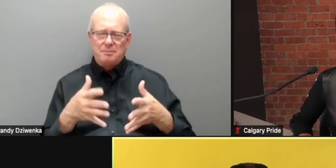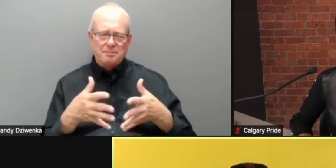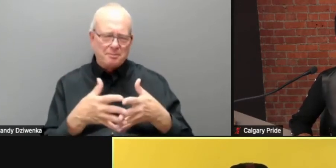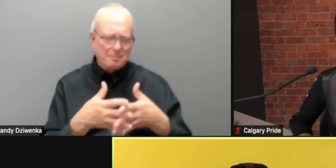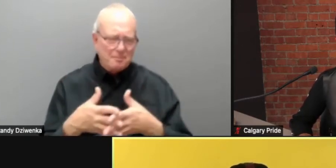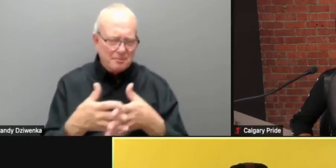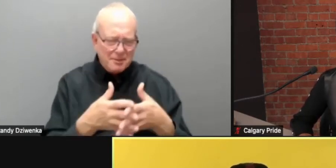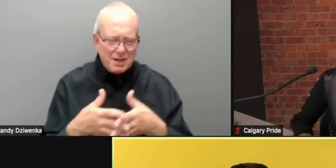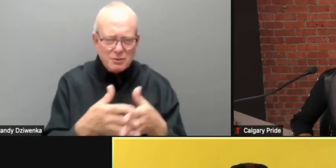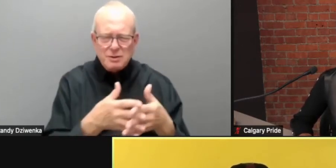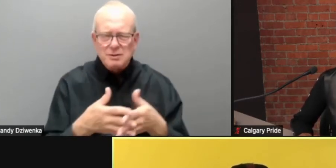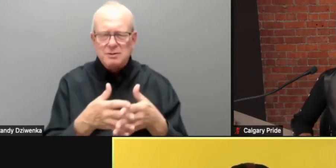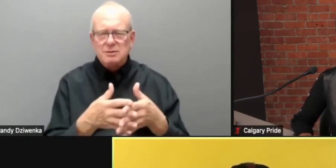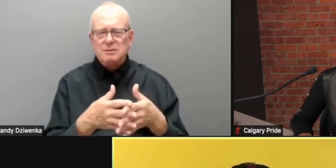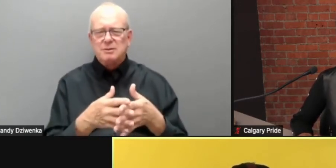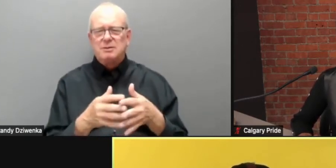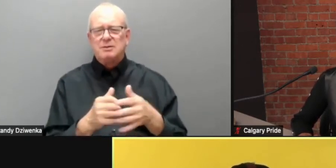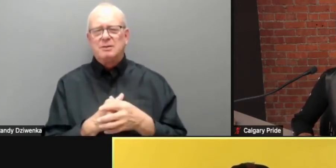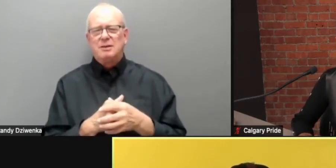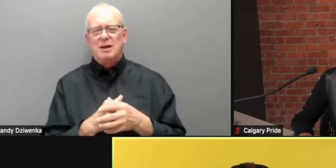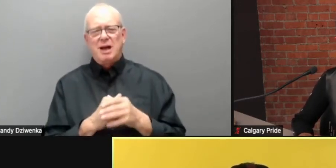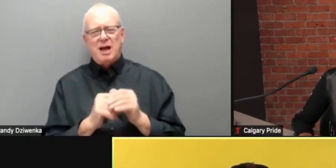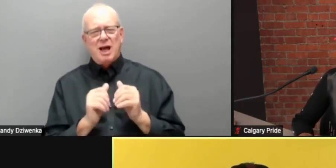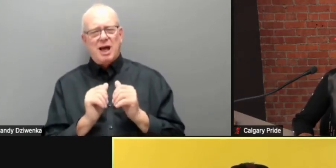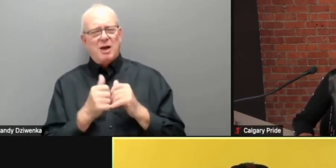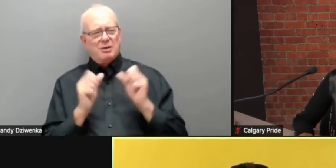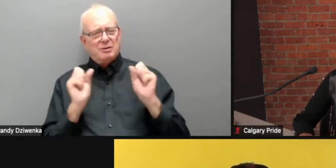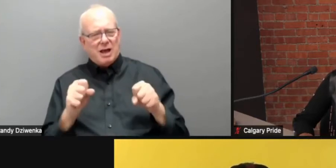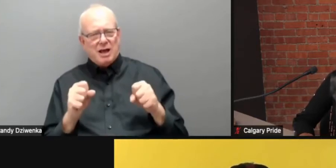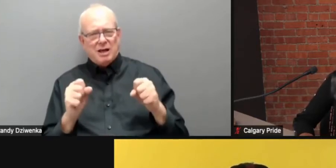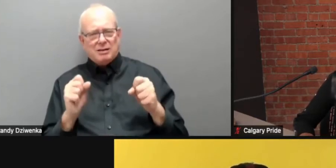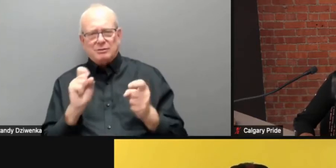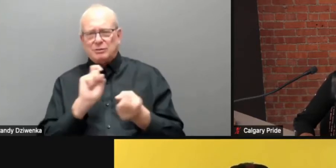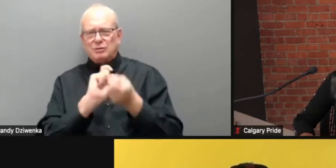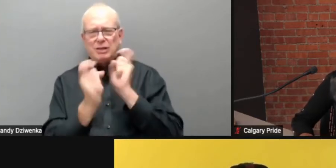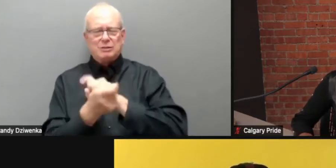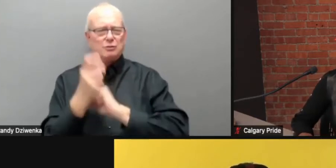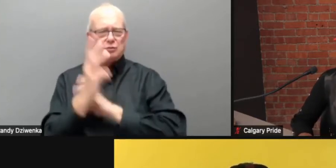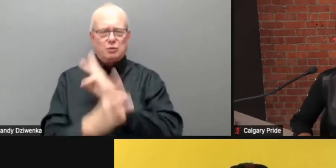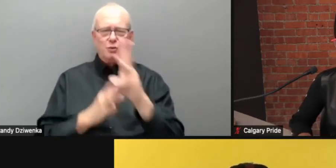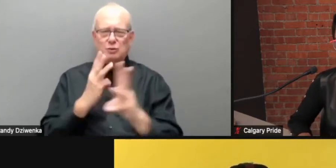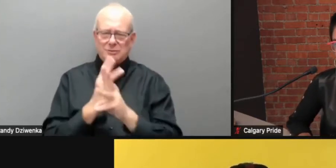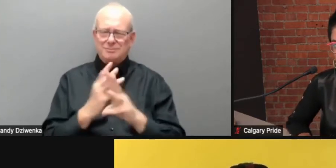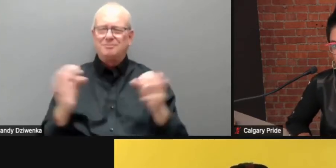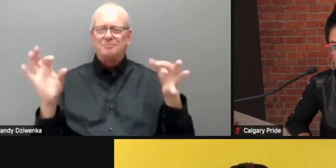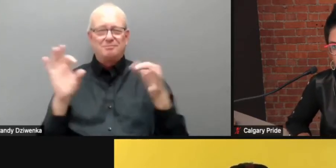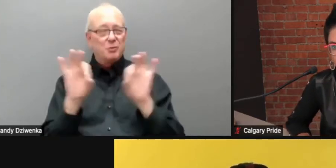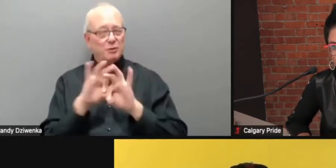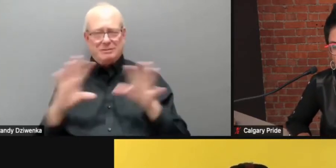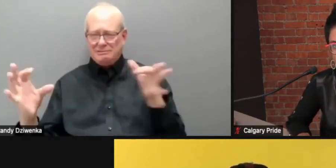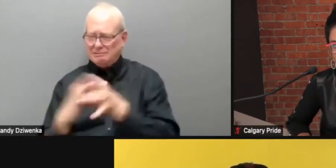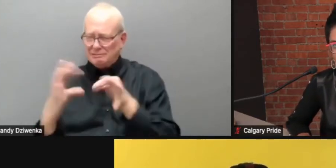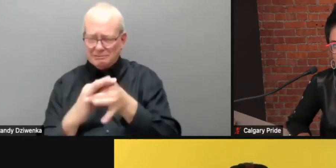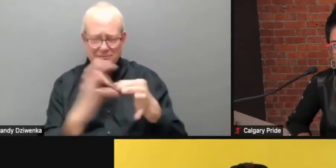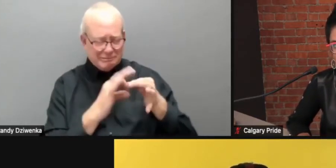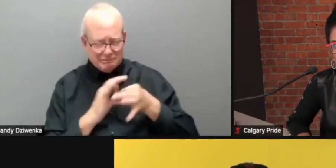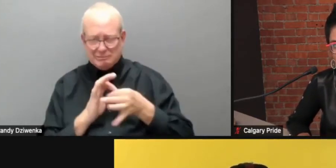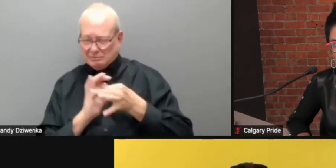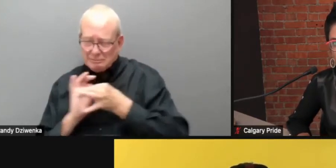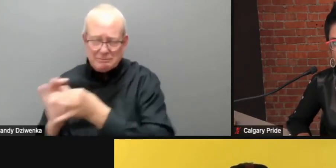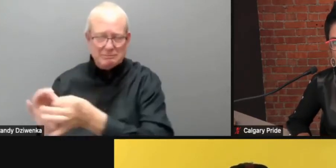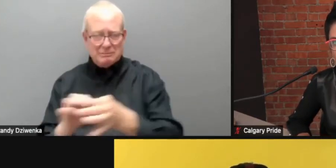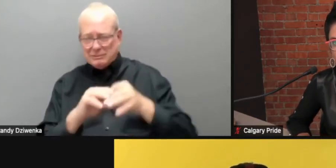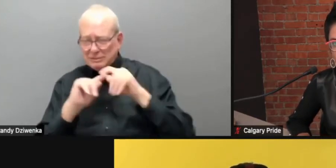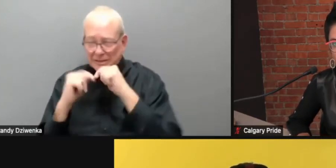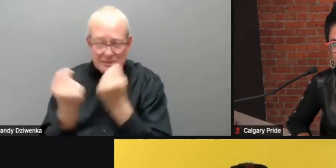to bring about change in the world. And in your opinion, when 2S LGBTQ folks